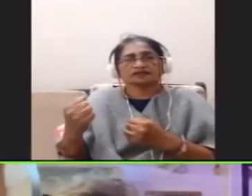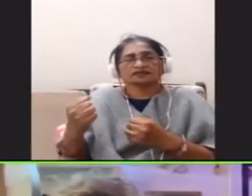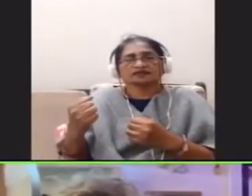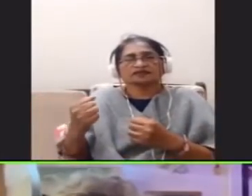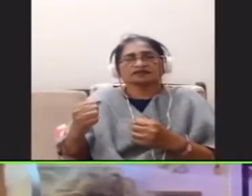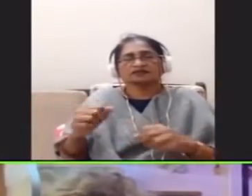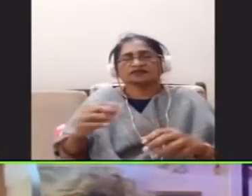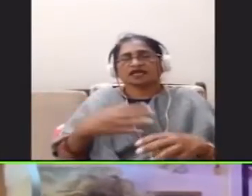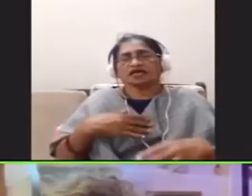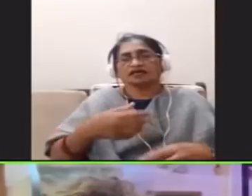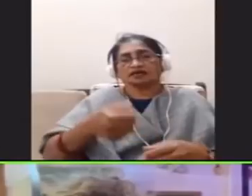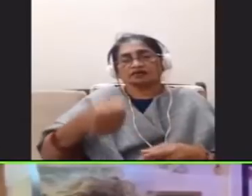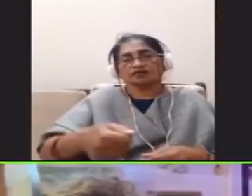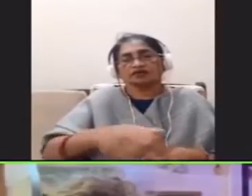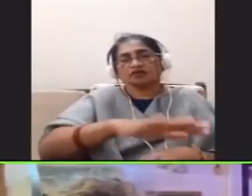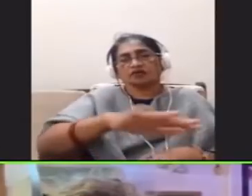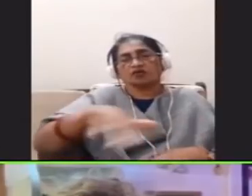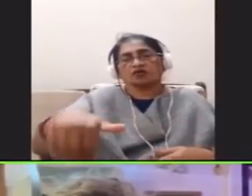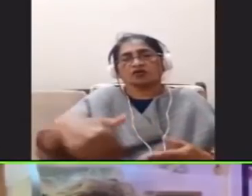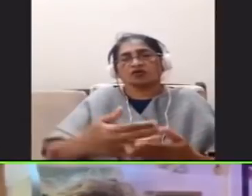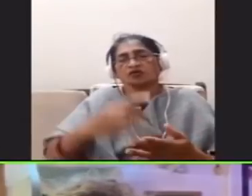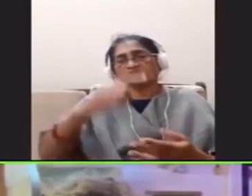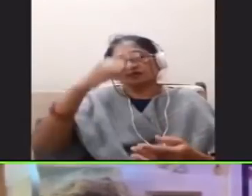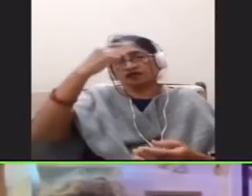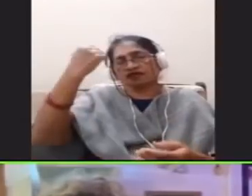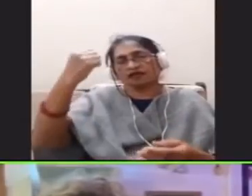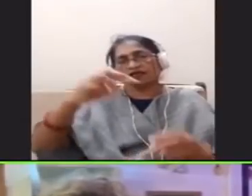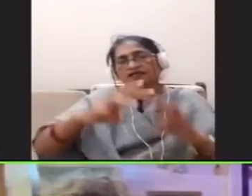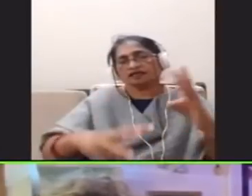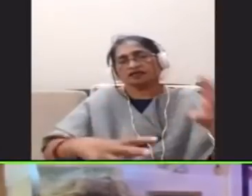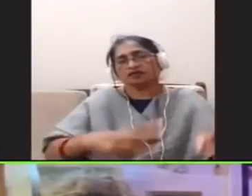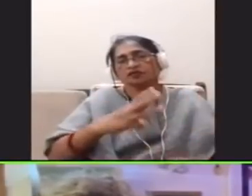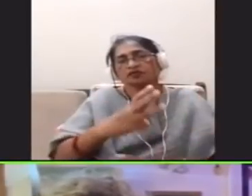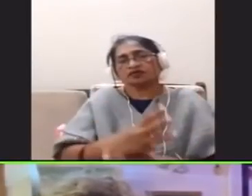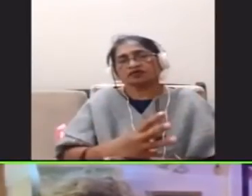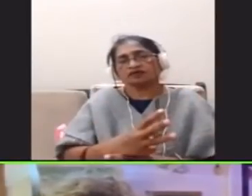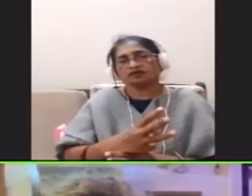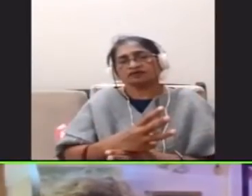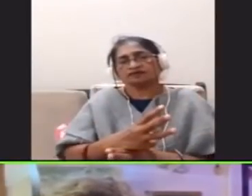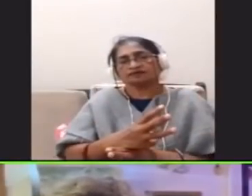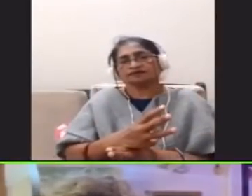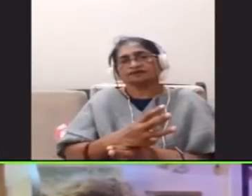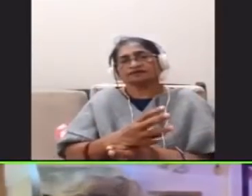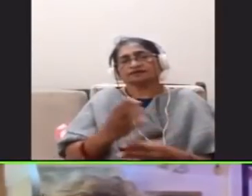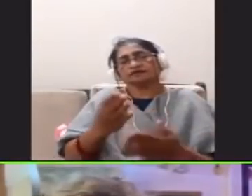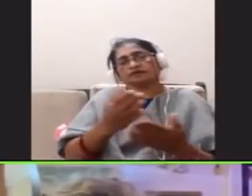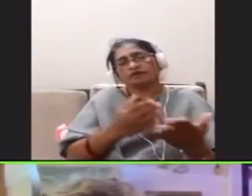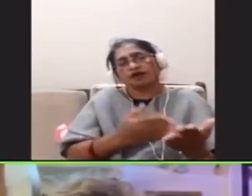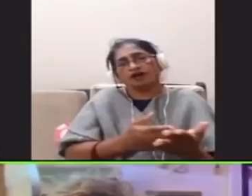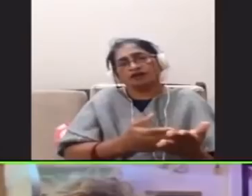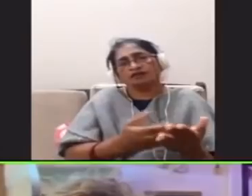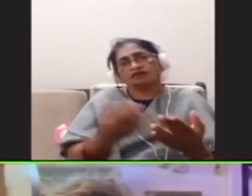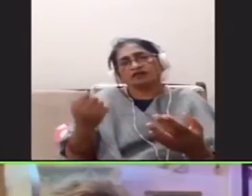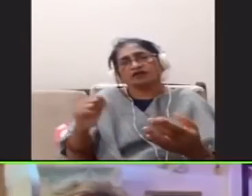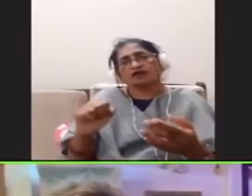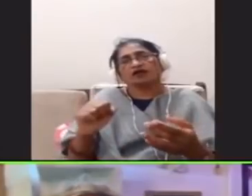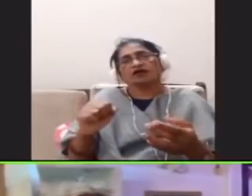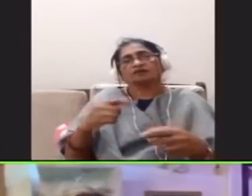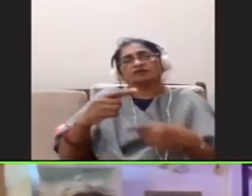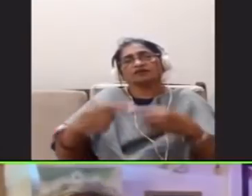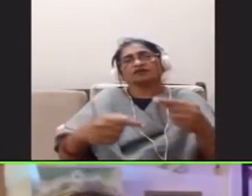just wish you all the luck in the world. And I really hope that I can be a part of this